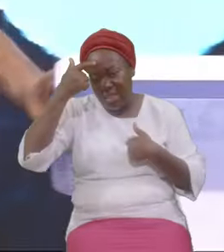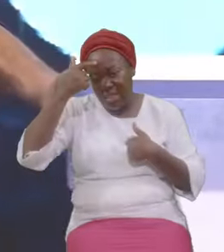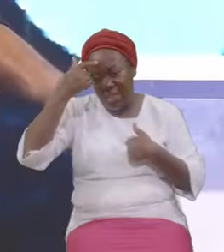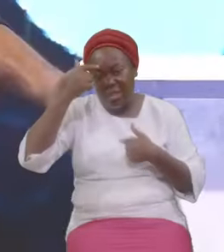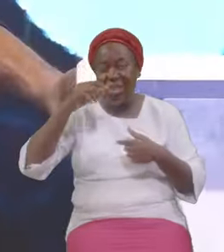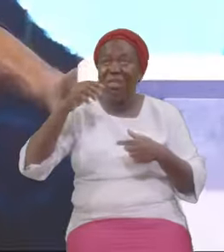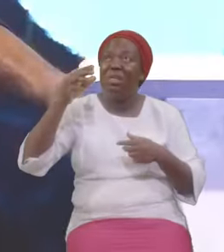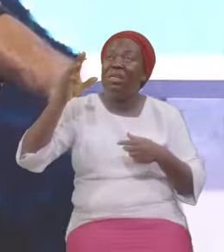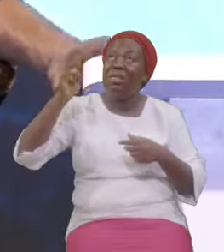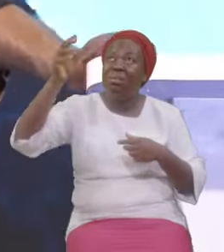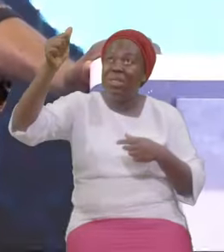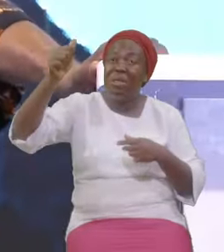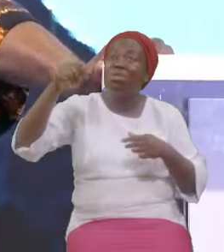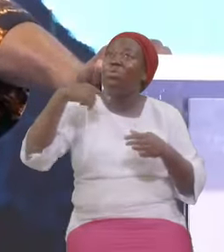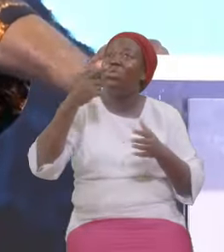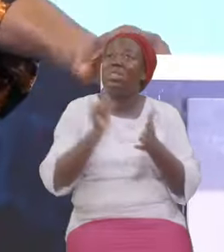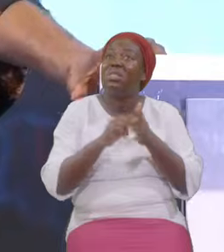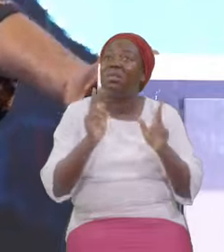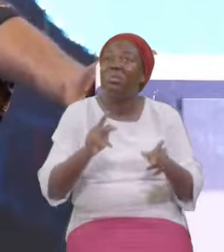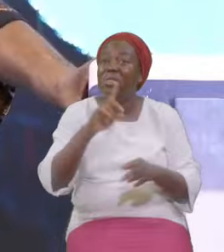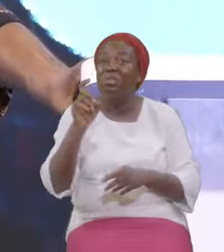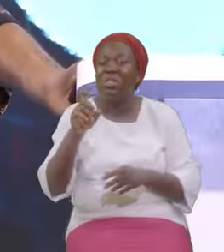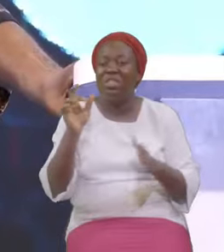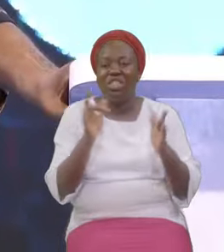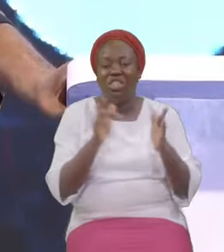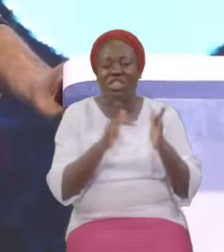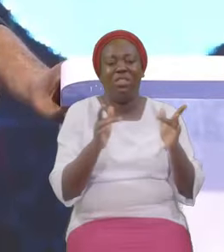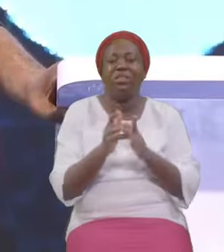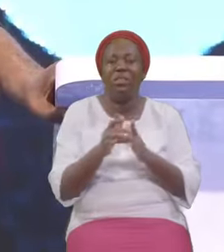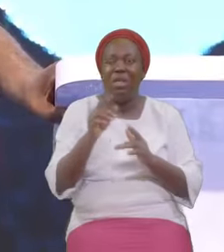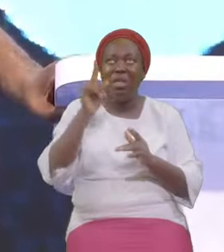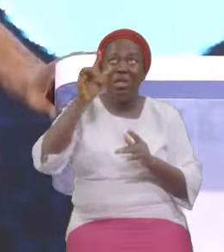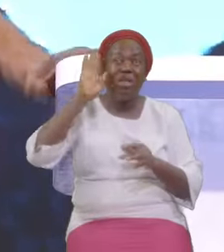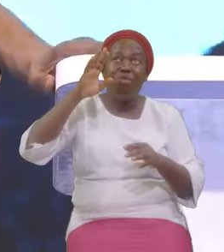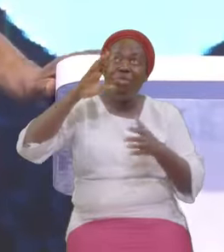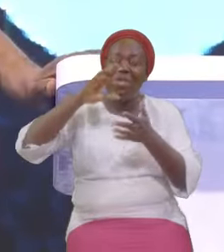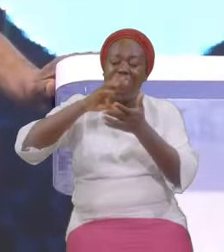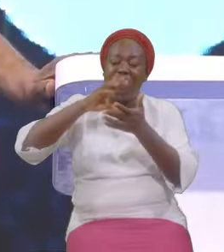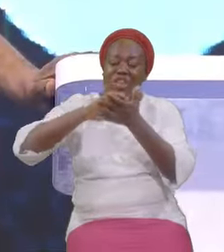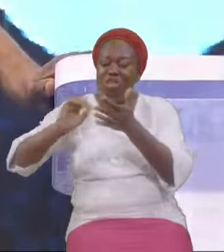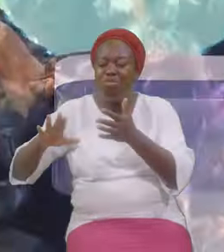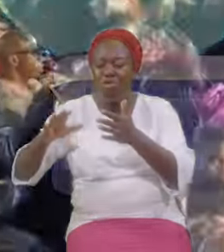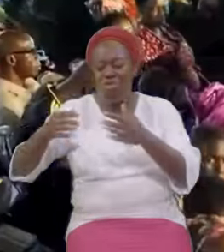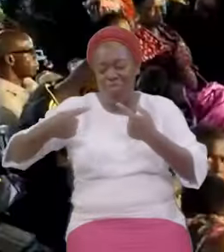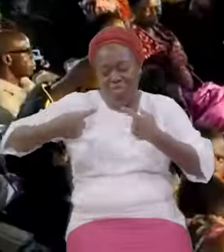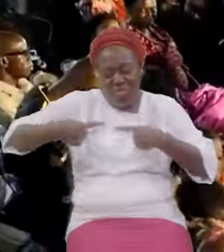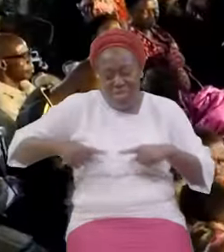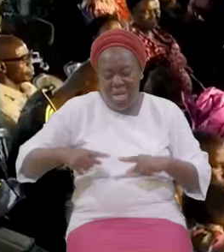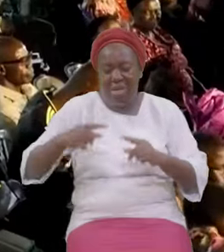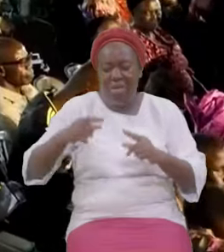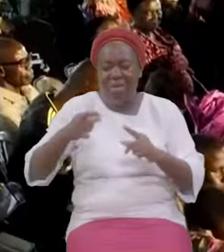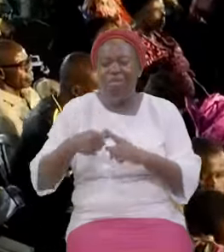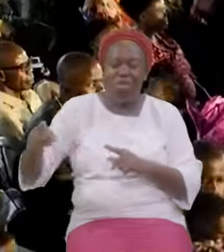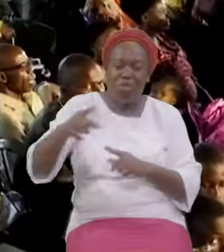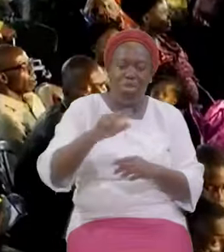himself? Jesus is going to take your infirmity off you. Your disease